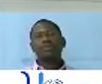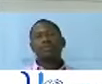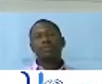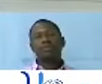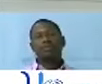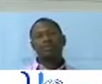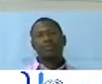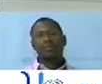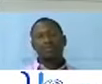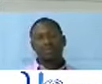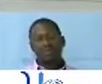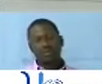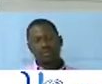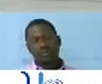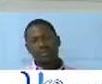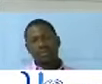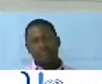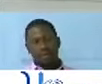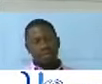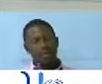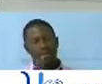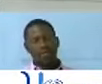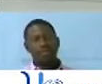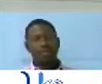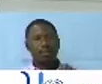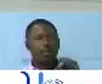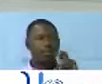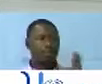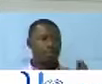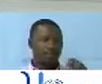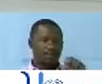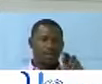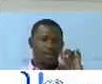happening. Like Sheriff Tambed explained,